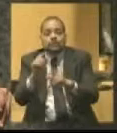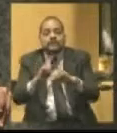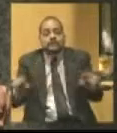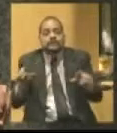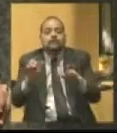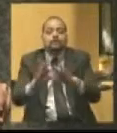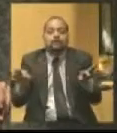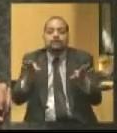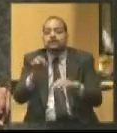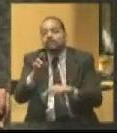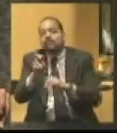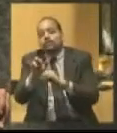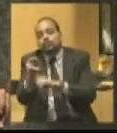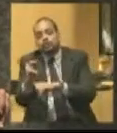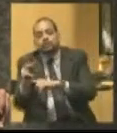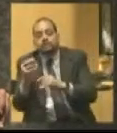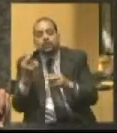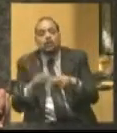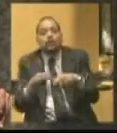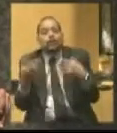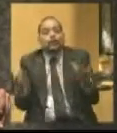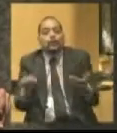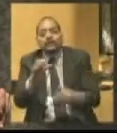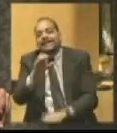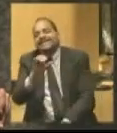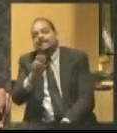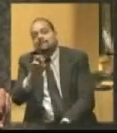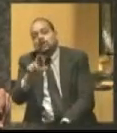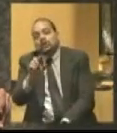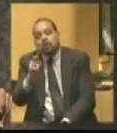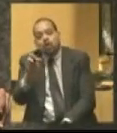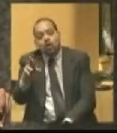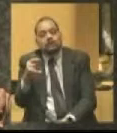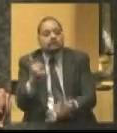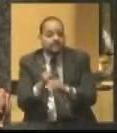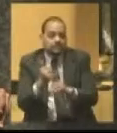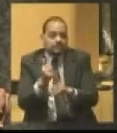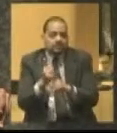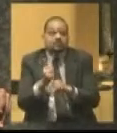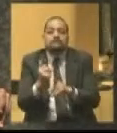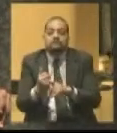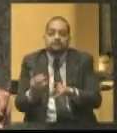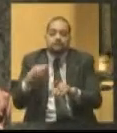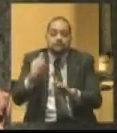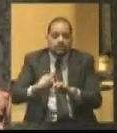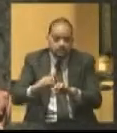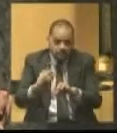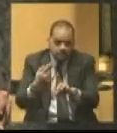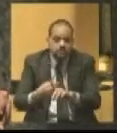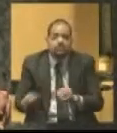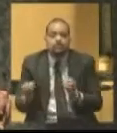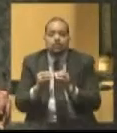War. As in so many revolutions, the radical impulse, once unleashed, gathered force with each passing month.